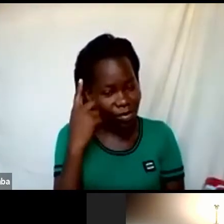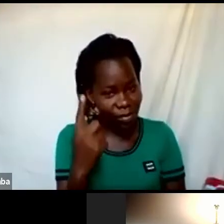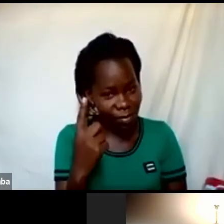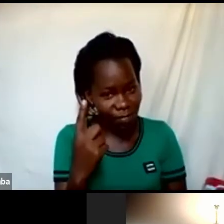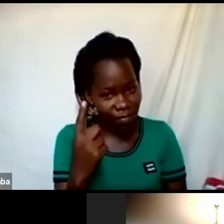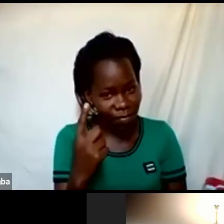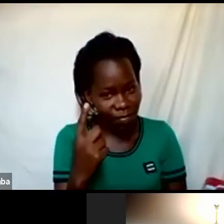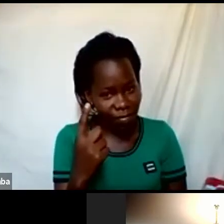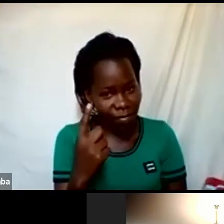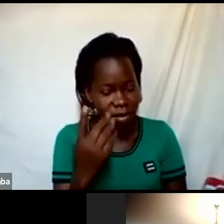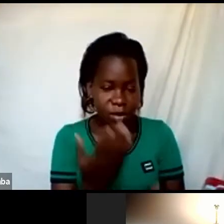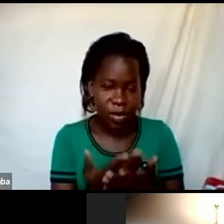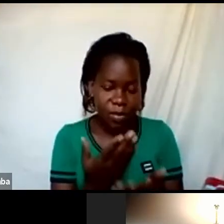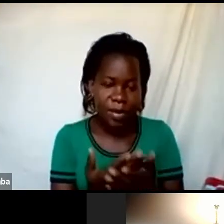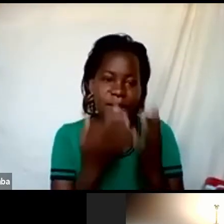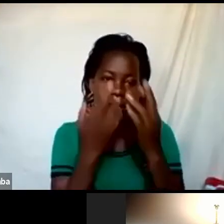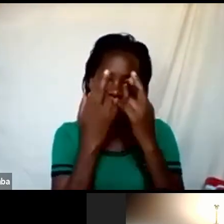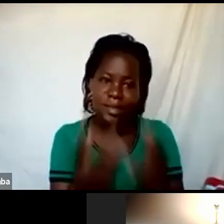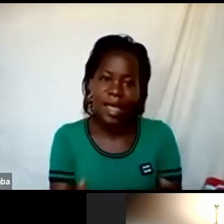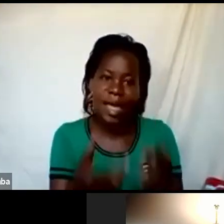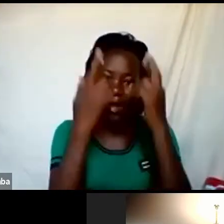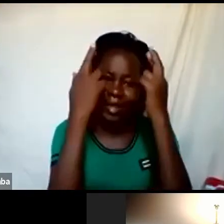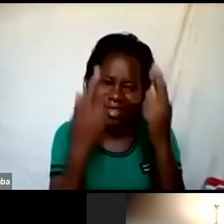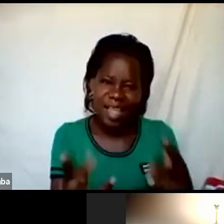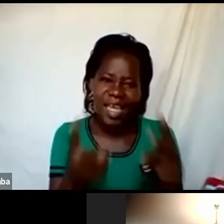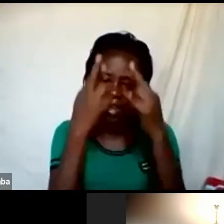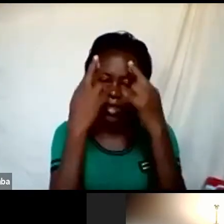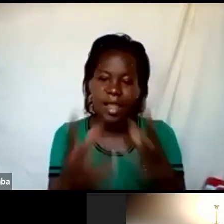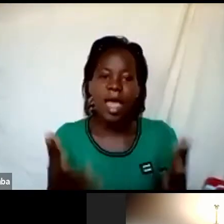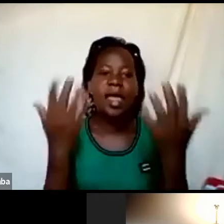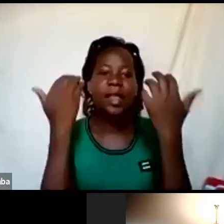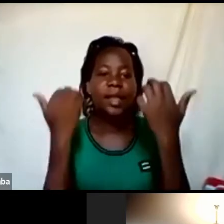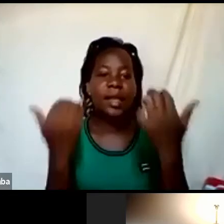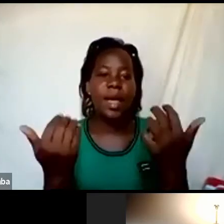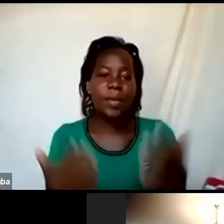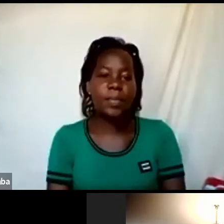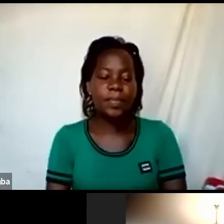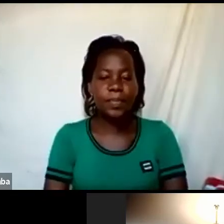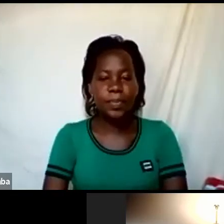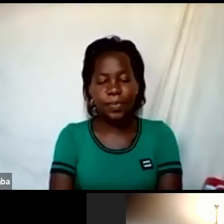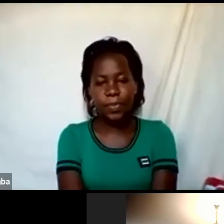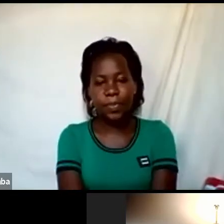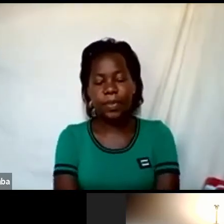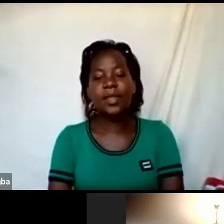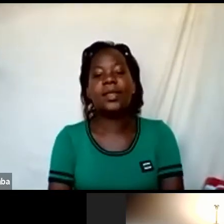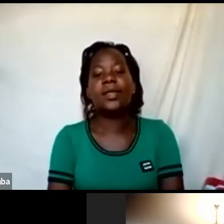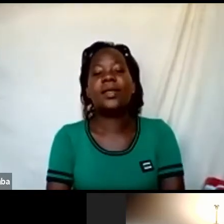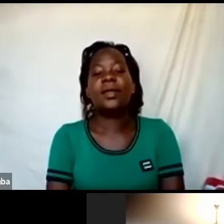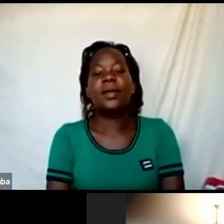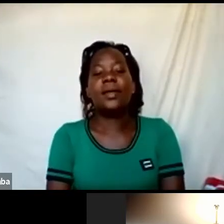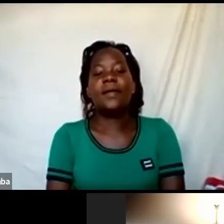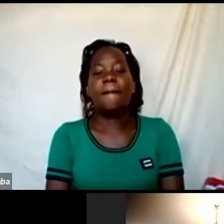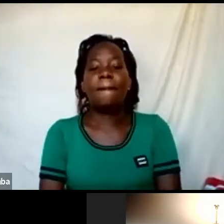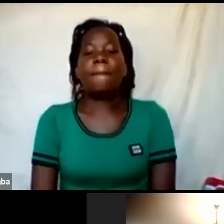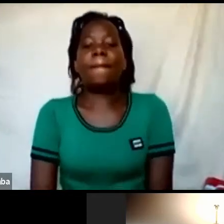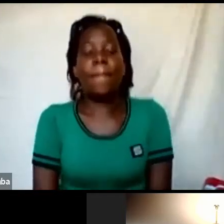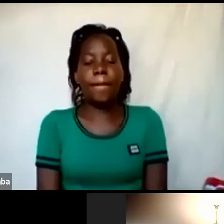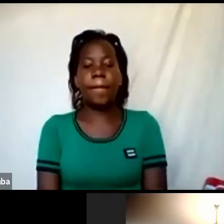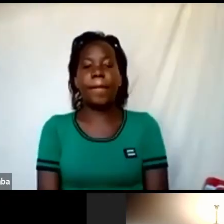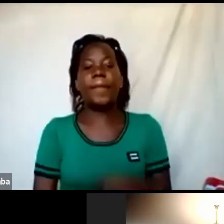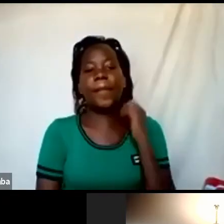side. Please start out. For me, for social media, even Ben, before they get into the advertising, because the advertising is still money, could be